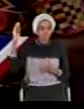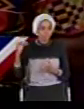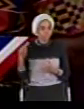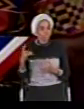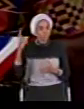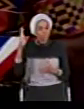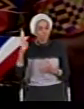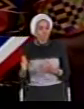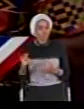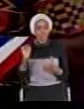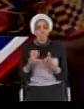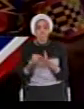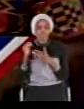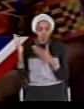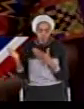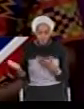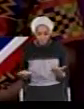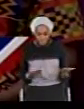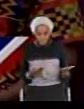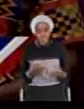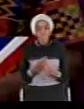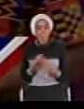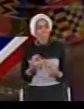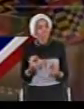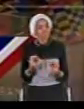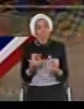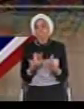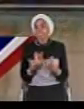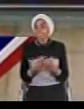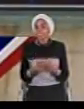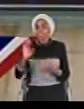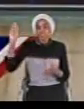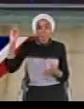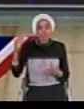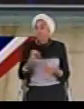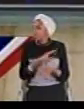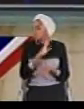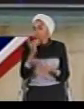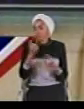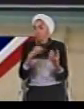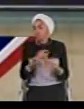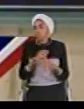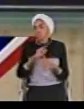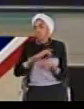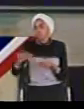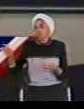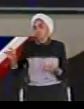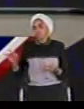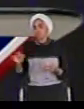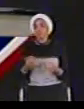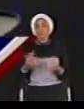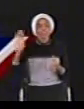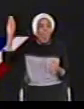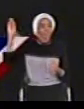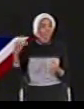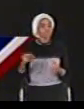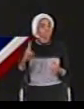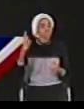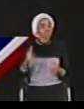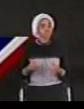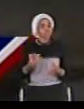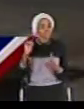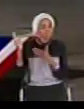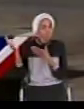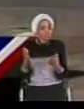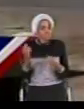bringeth salvation, that grace never comes empty-handed. The grace of God brings salvation. As